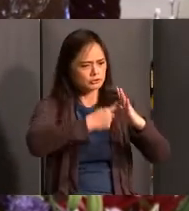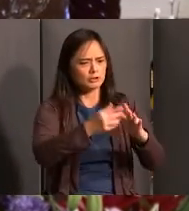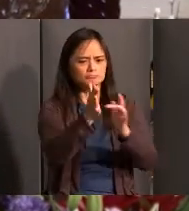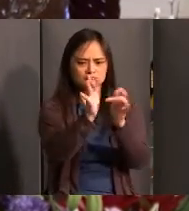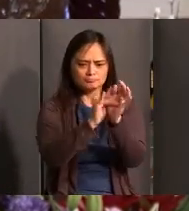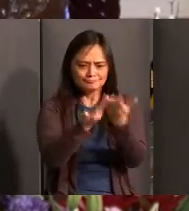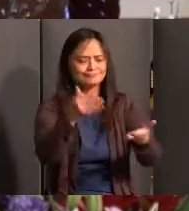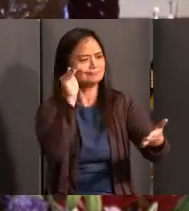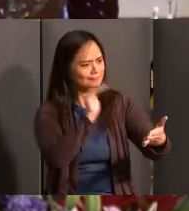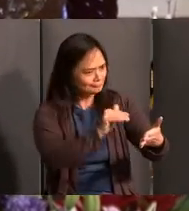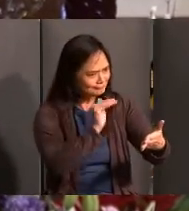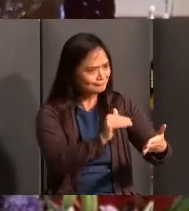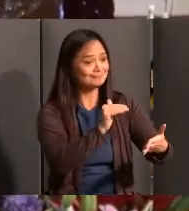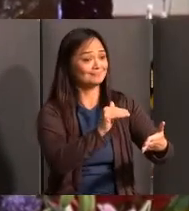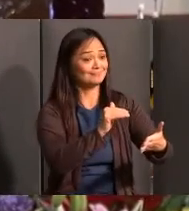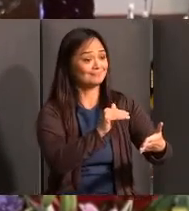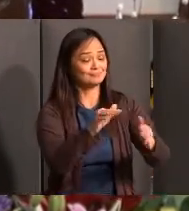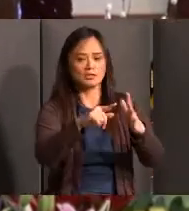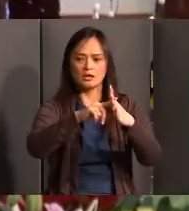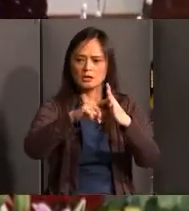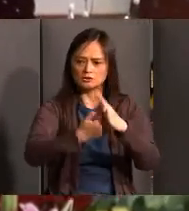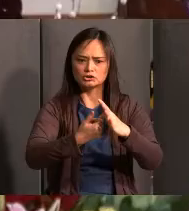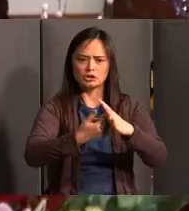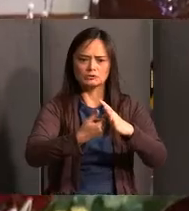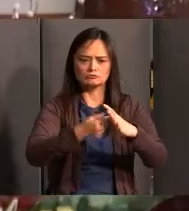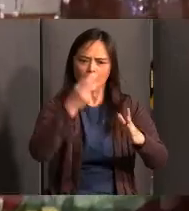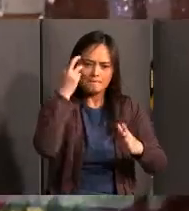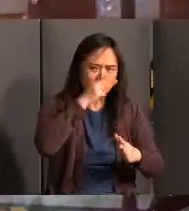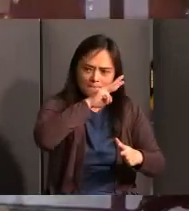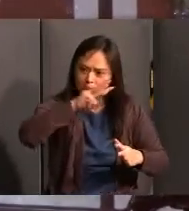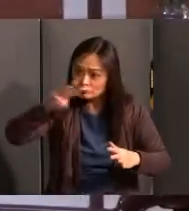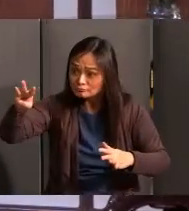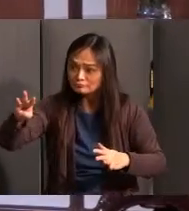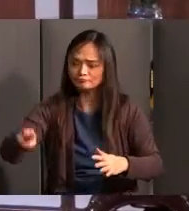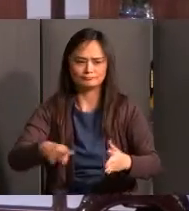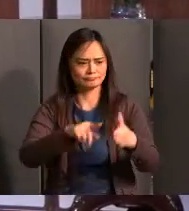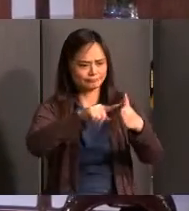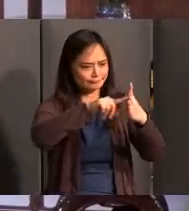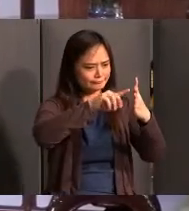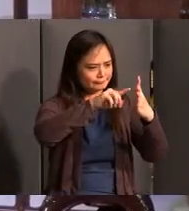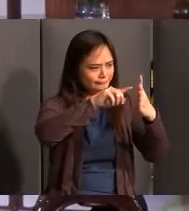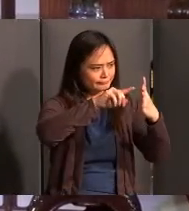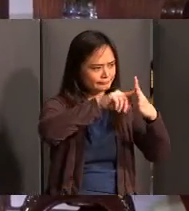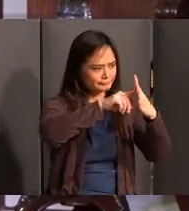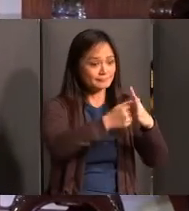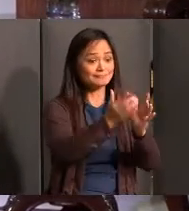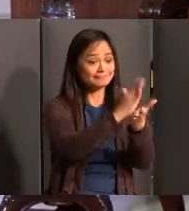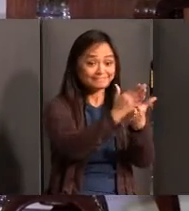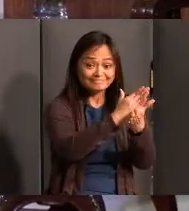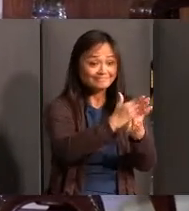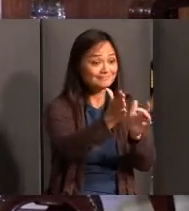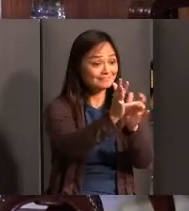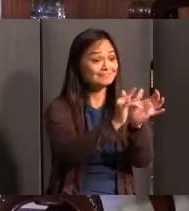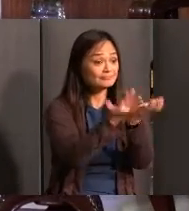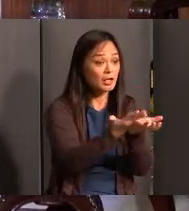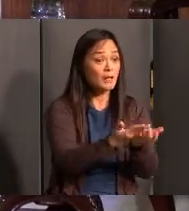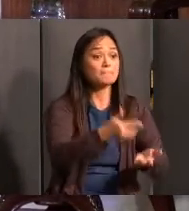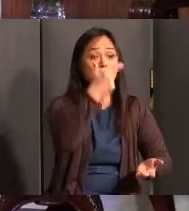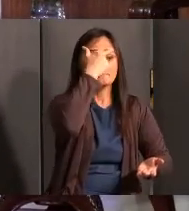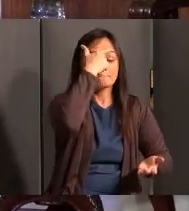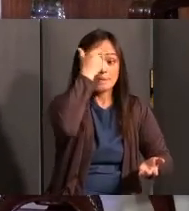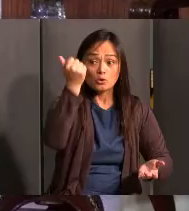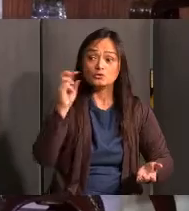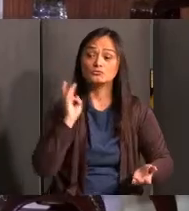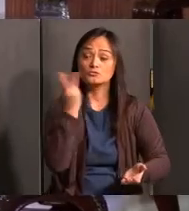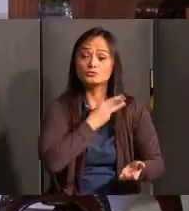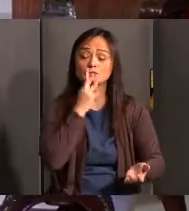there. Amen? Start to be a witness because we are set apart for God.